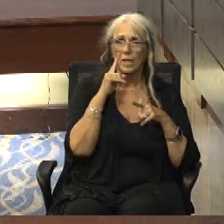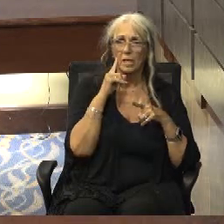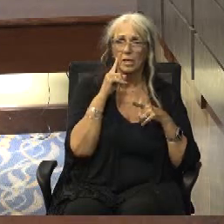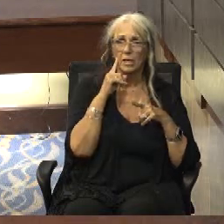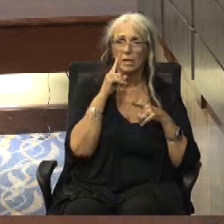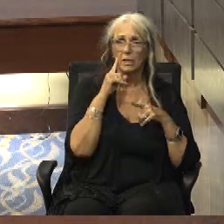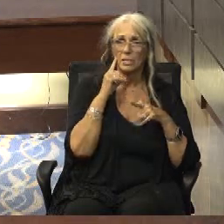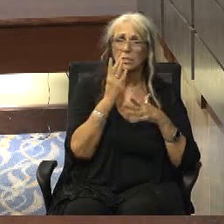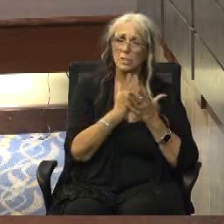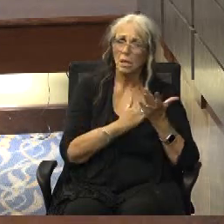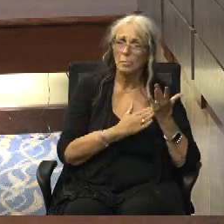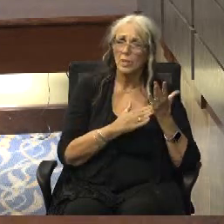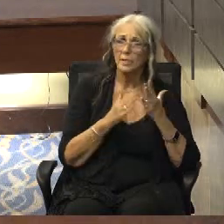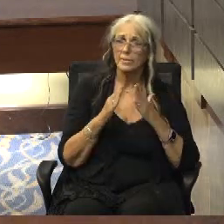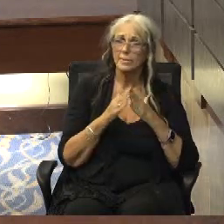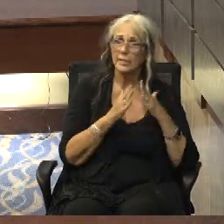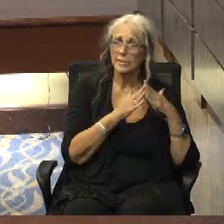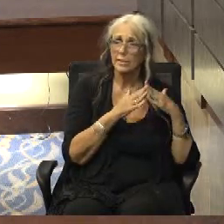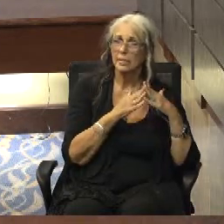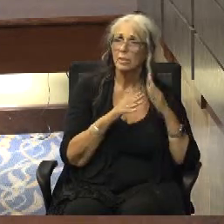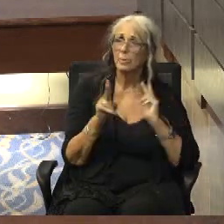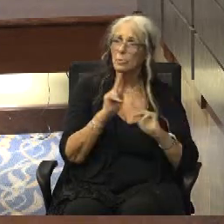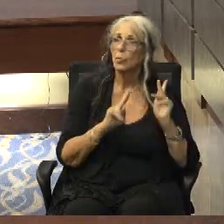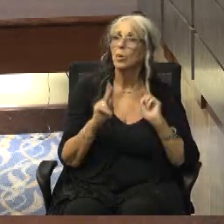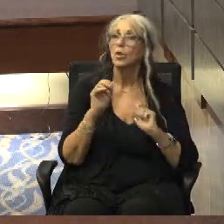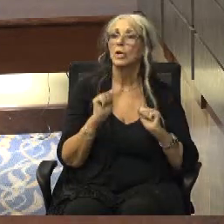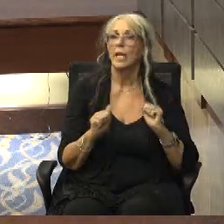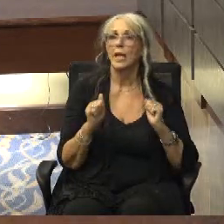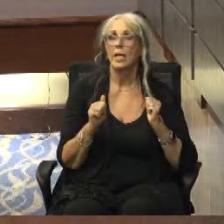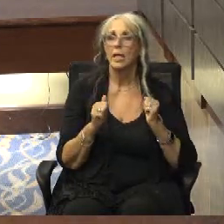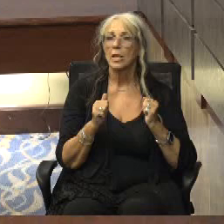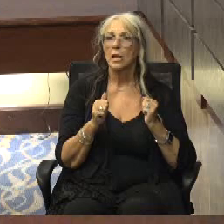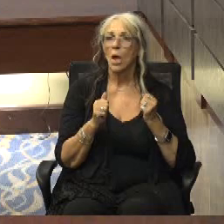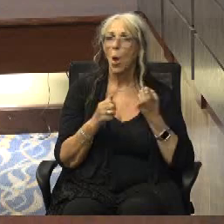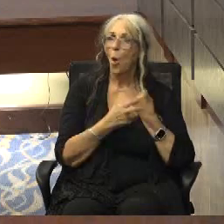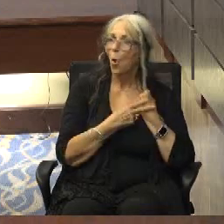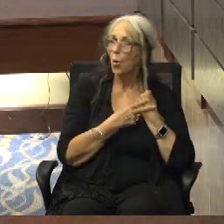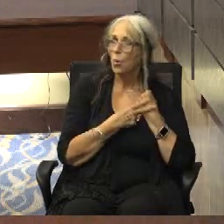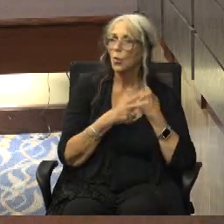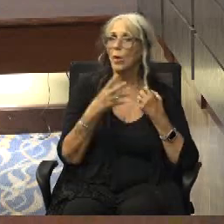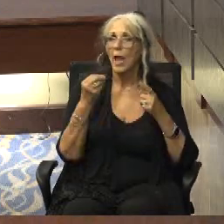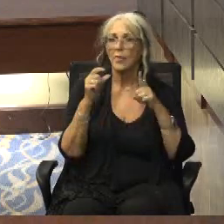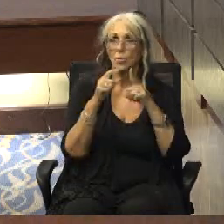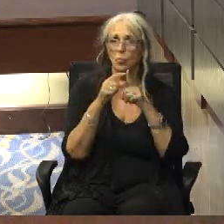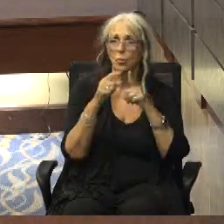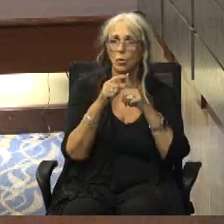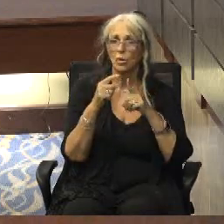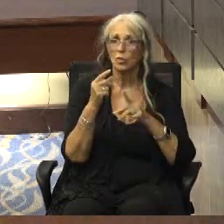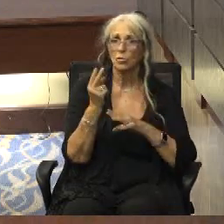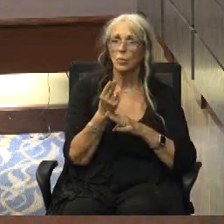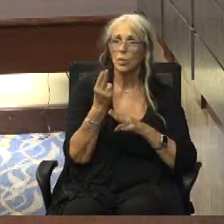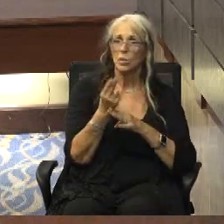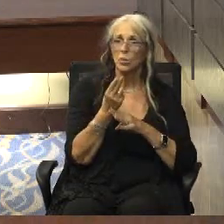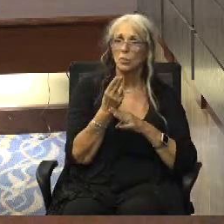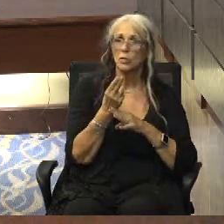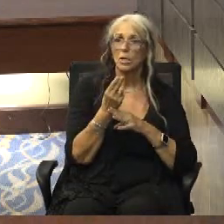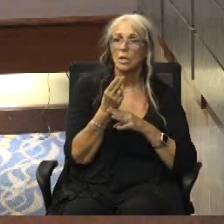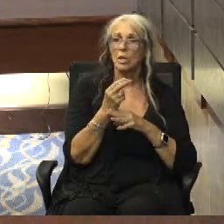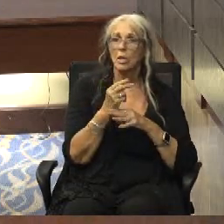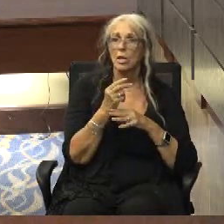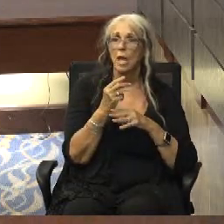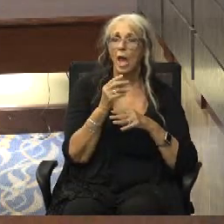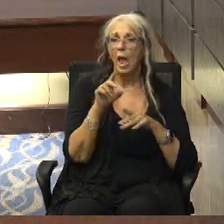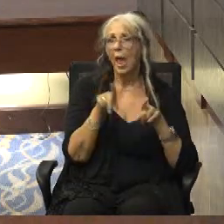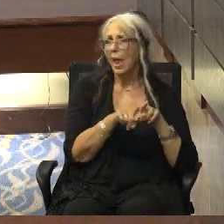our citizens can carry. The words that are utilized as these core